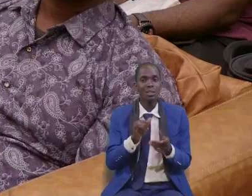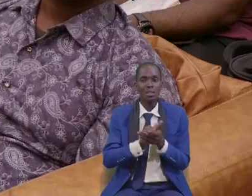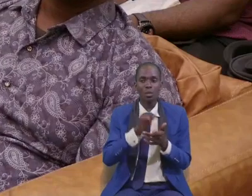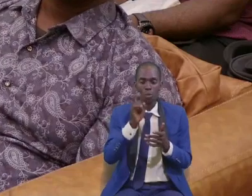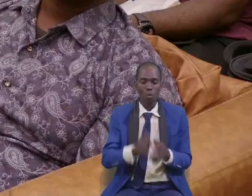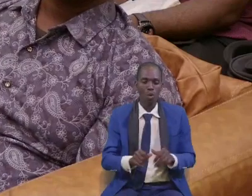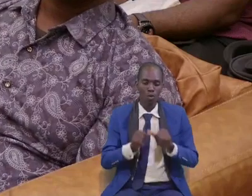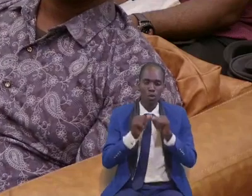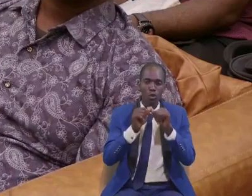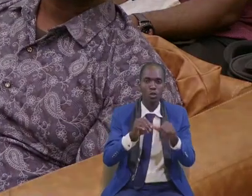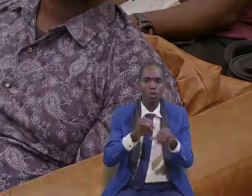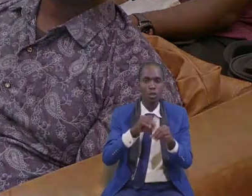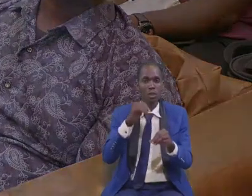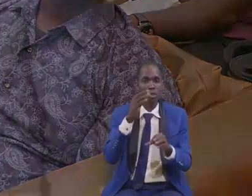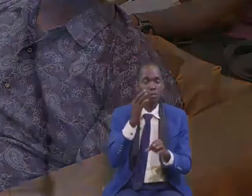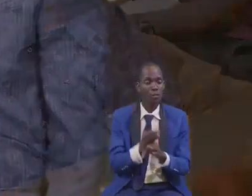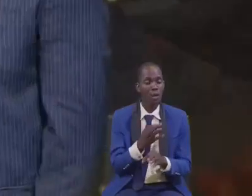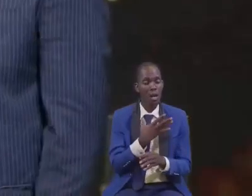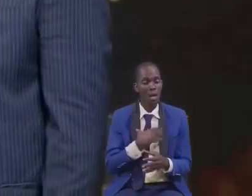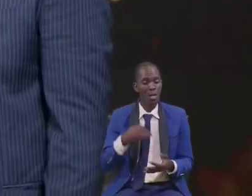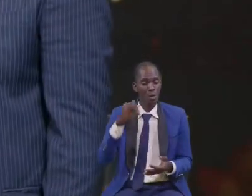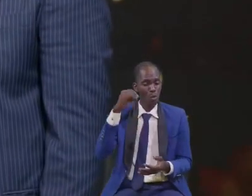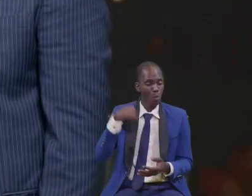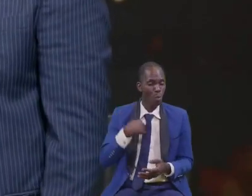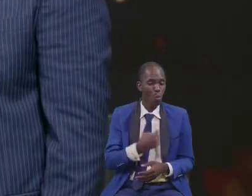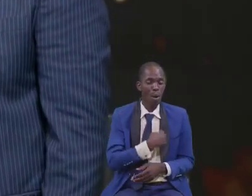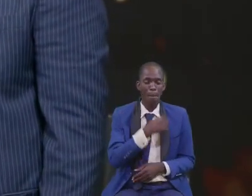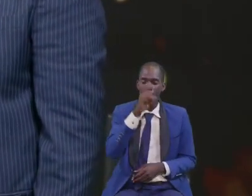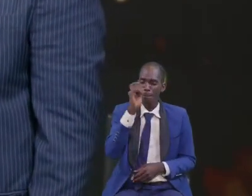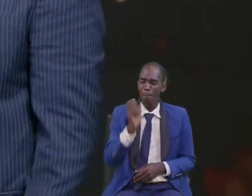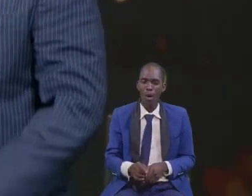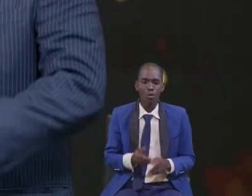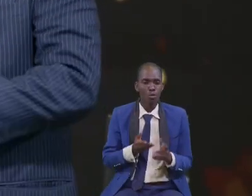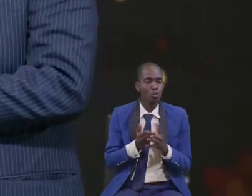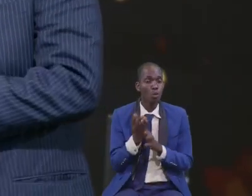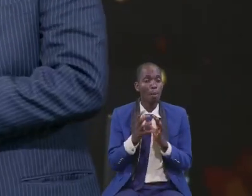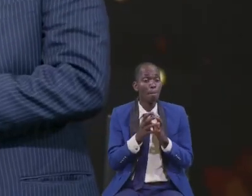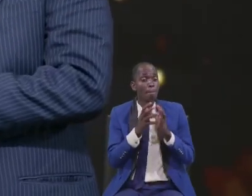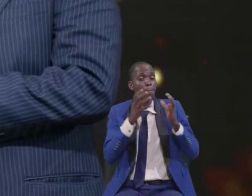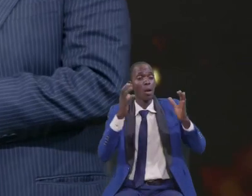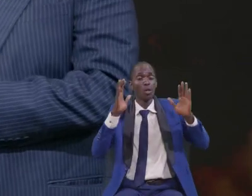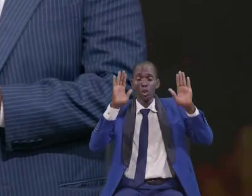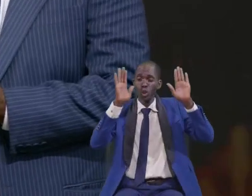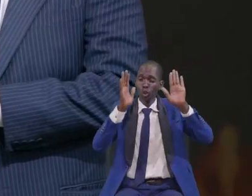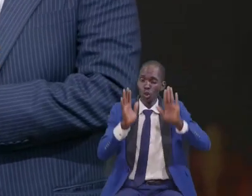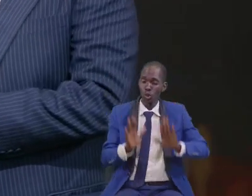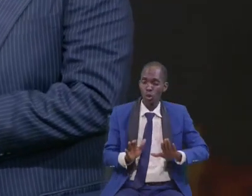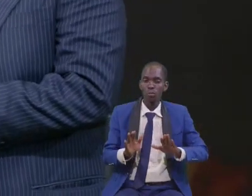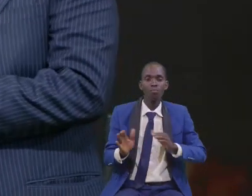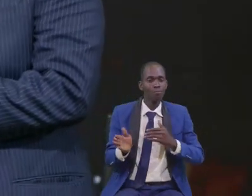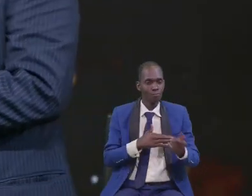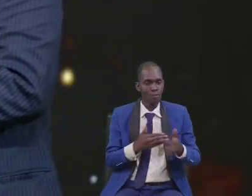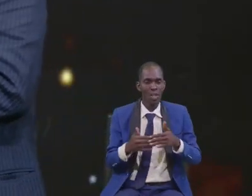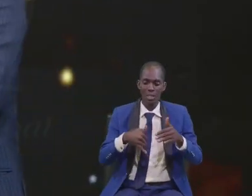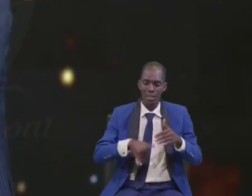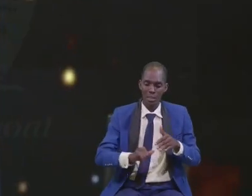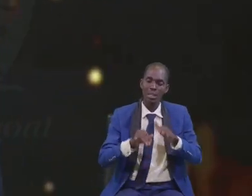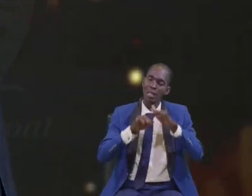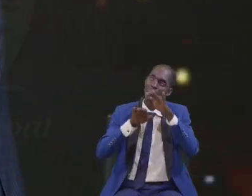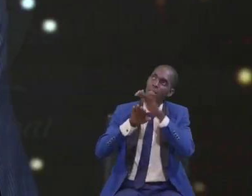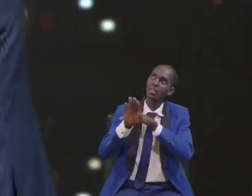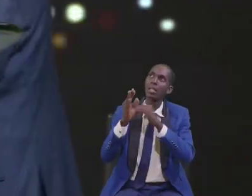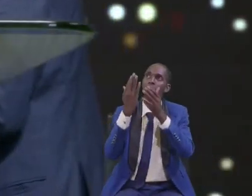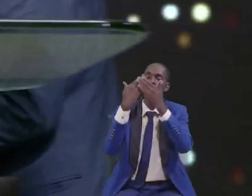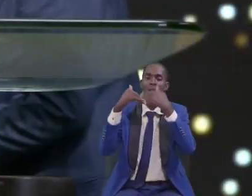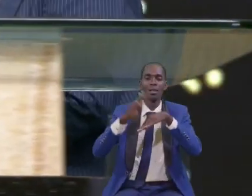and that we must, through much tribulation, enter into the kingdom of God.